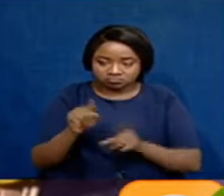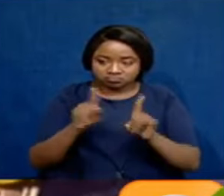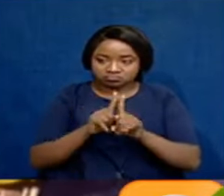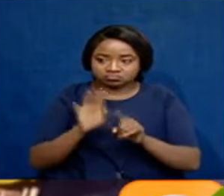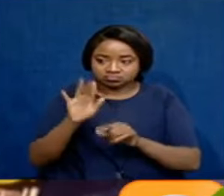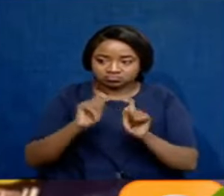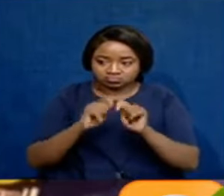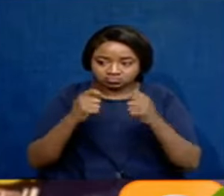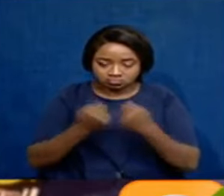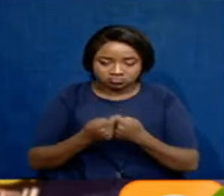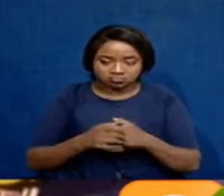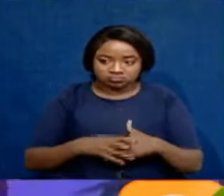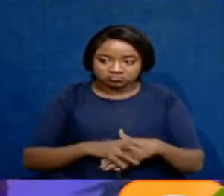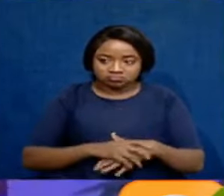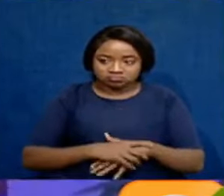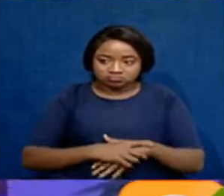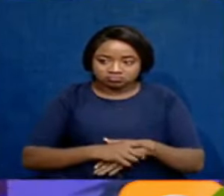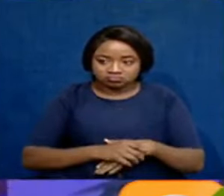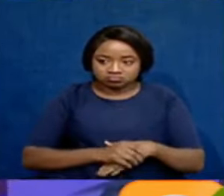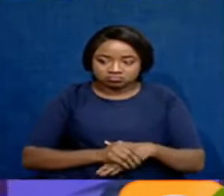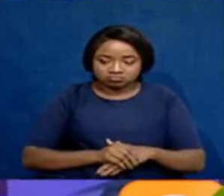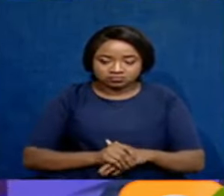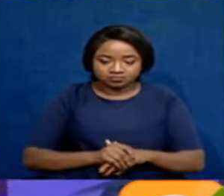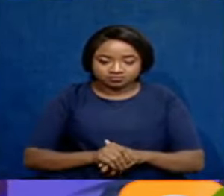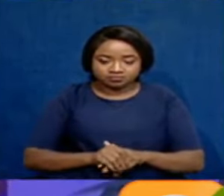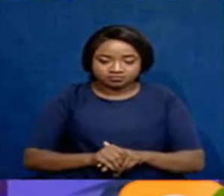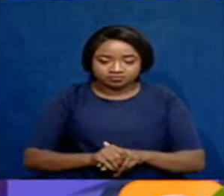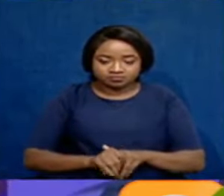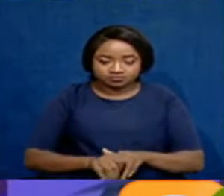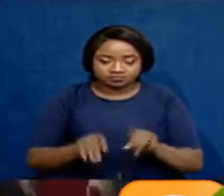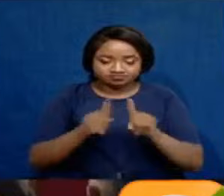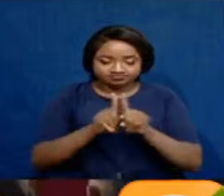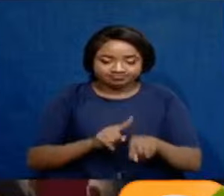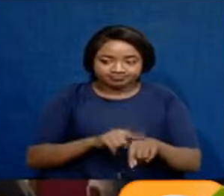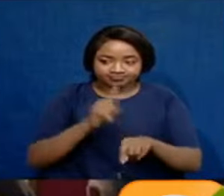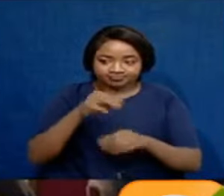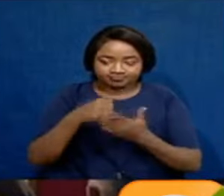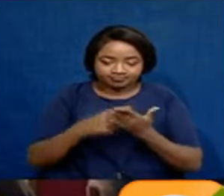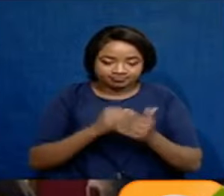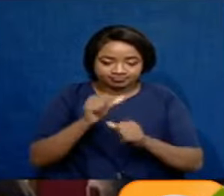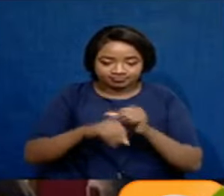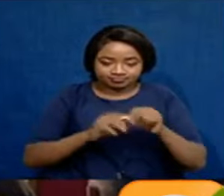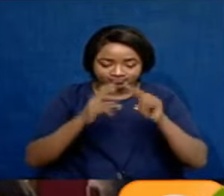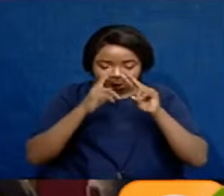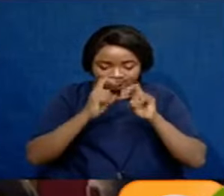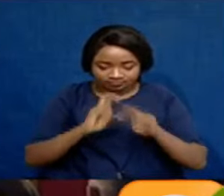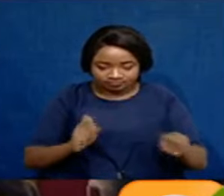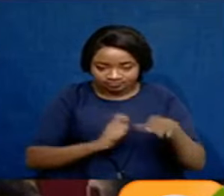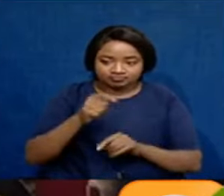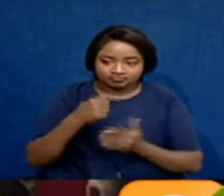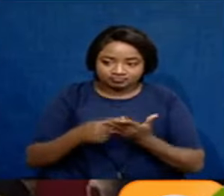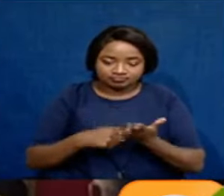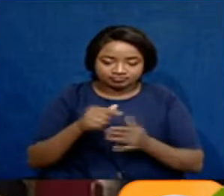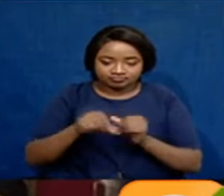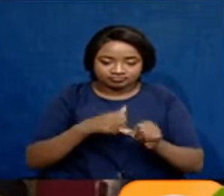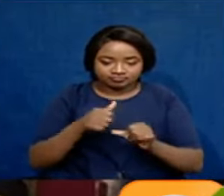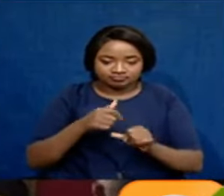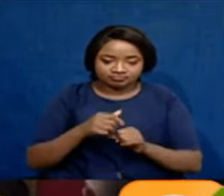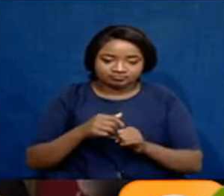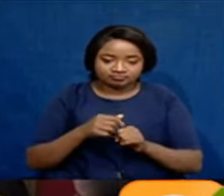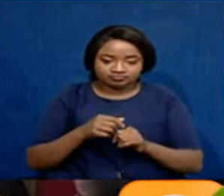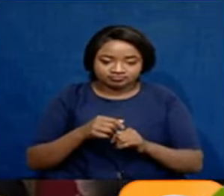You have something to add to that? Yes, perhaps for clarity. When you talk about screening, I know, Barrows, why you are talking about the back.